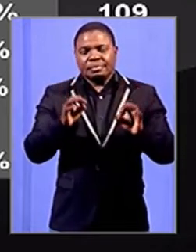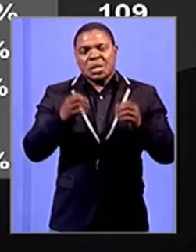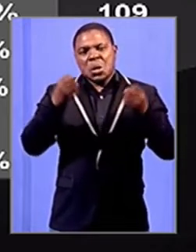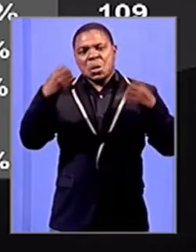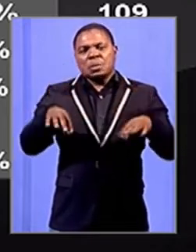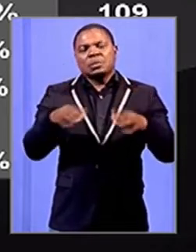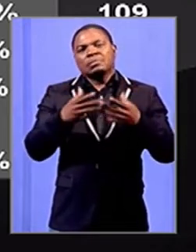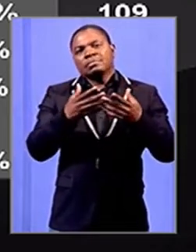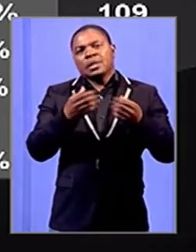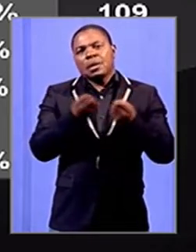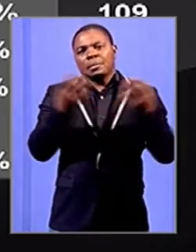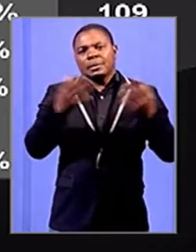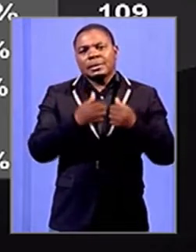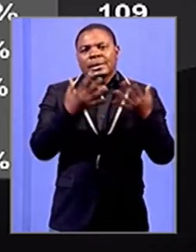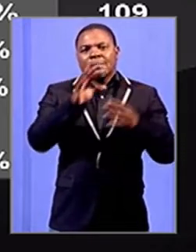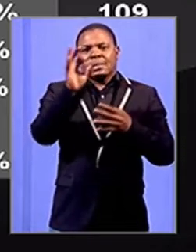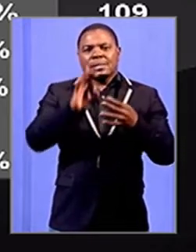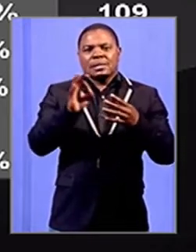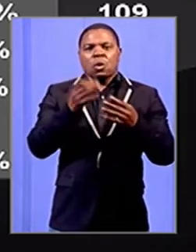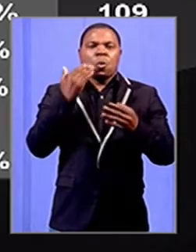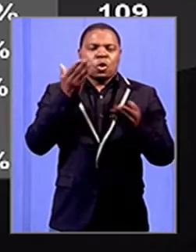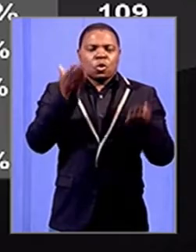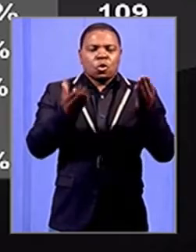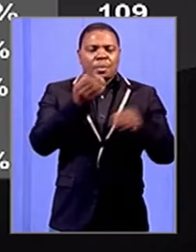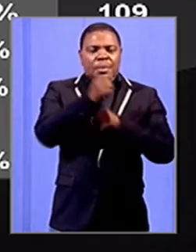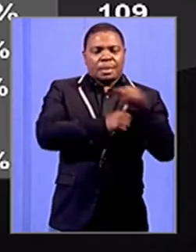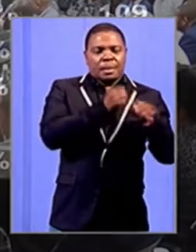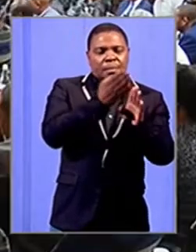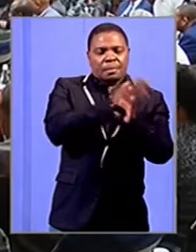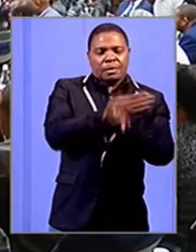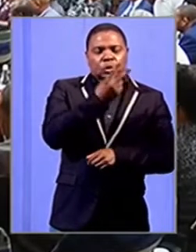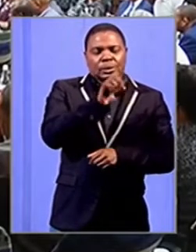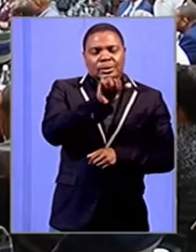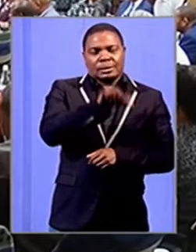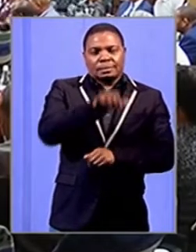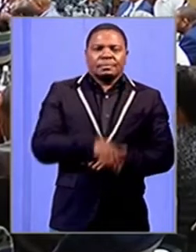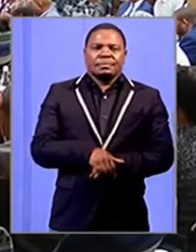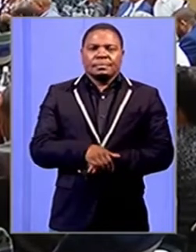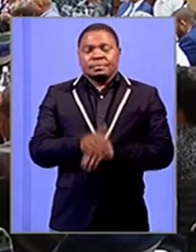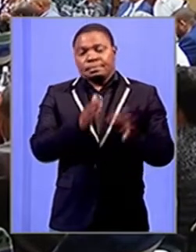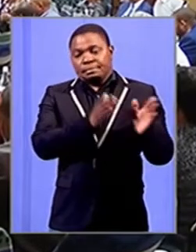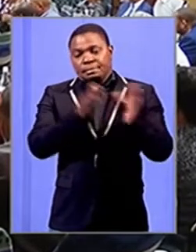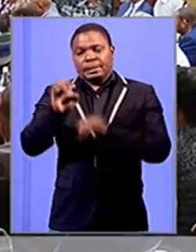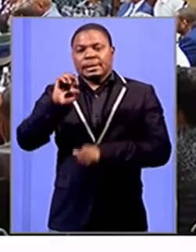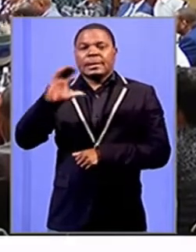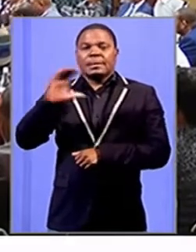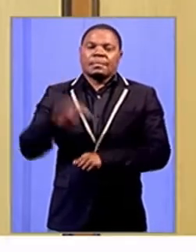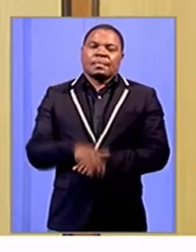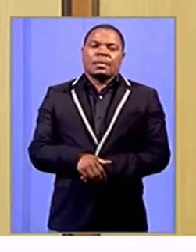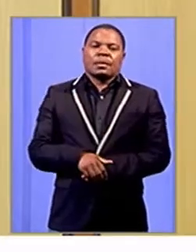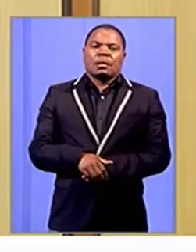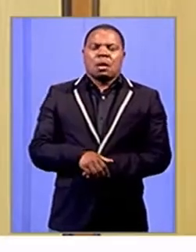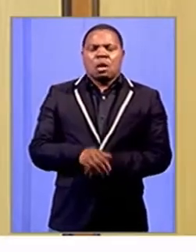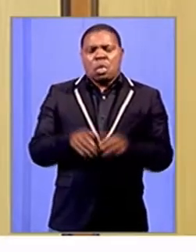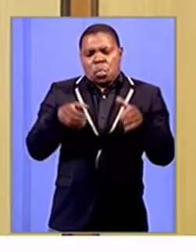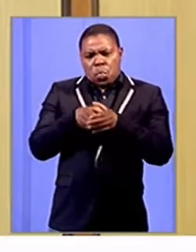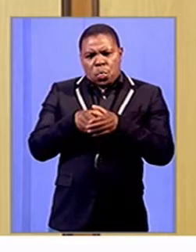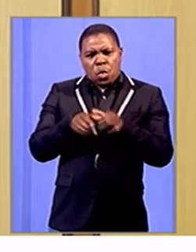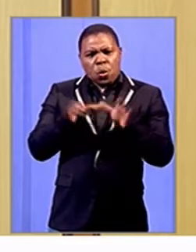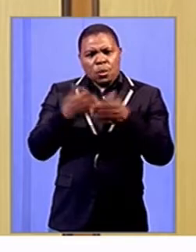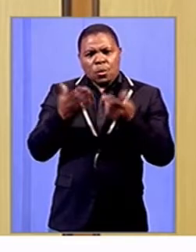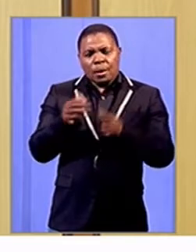ka diperesente tse 10 papisong le ka 2016. Harle ba Eastern Cape mekga e menyane Nelson